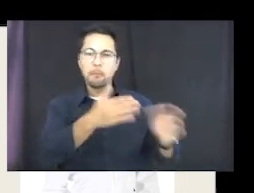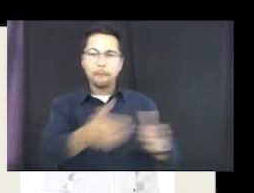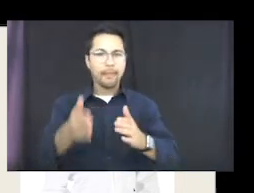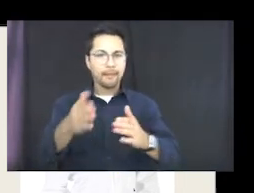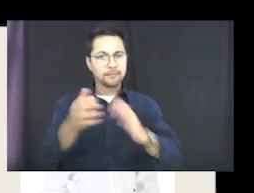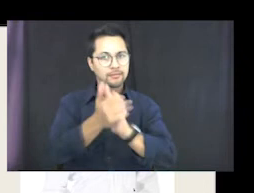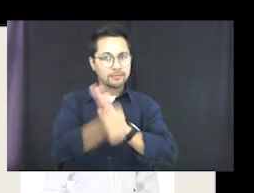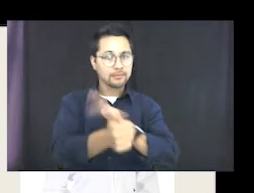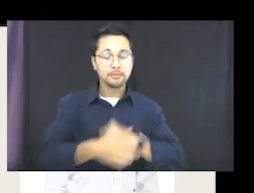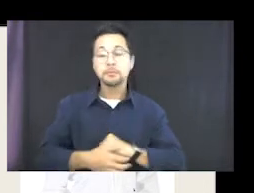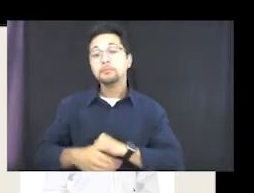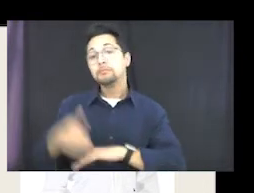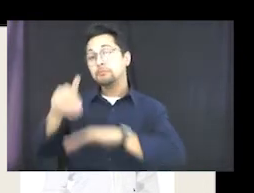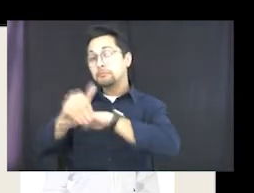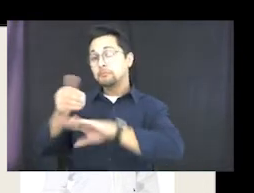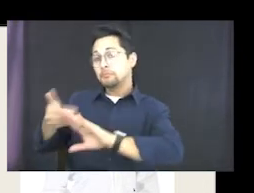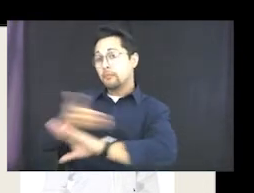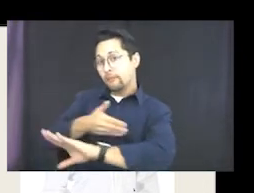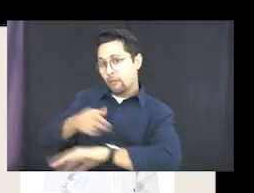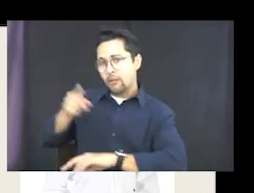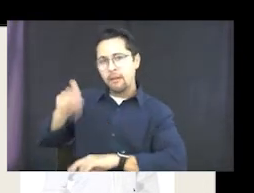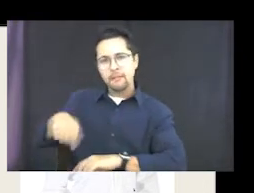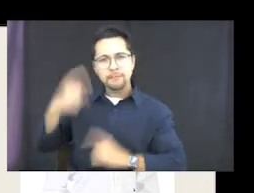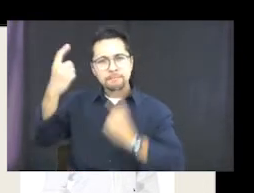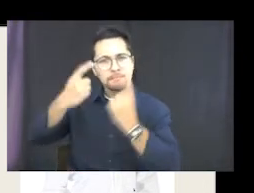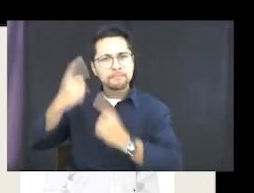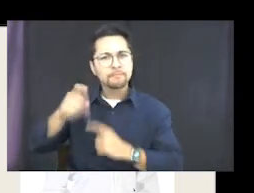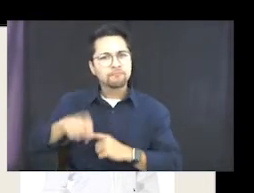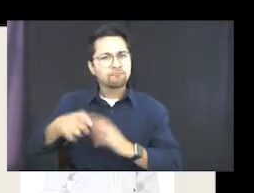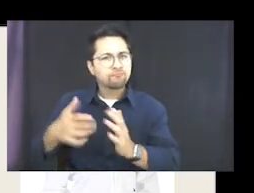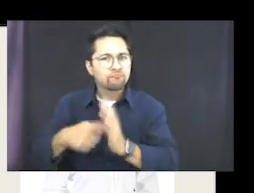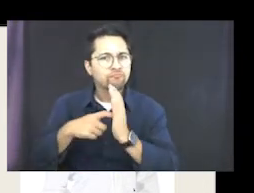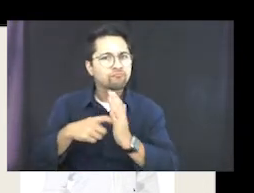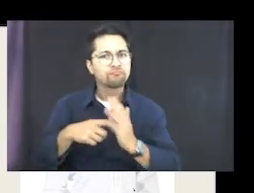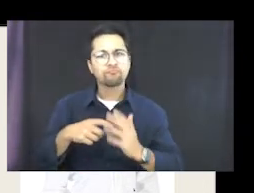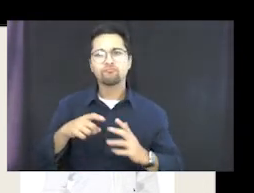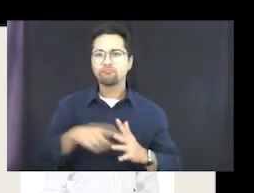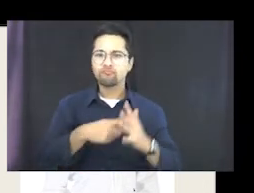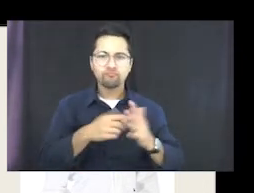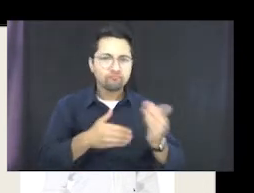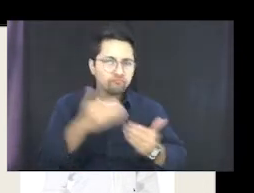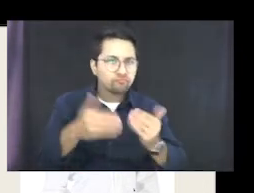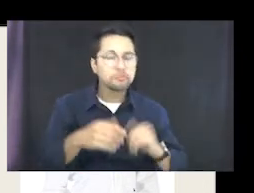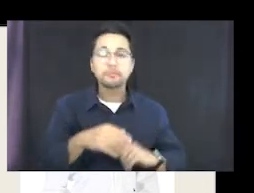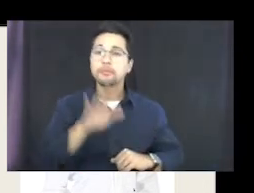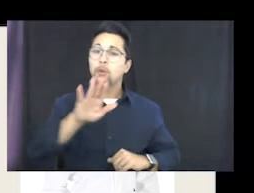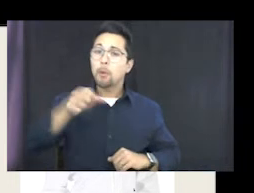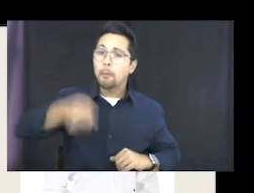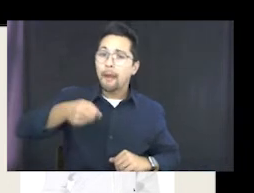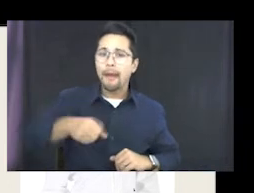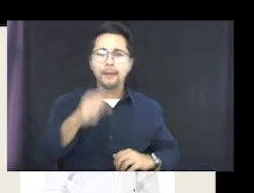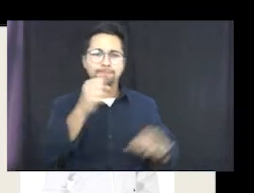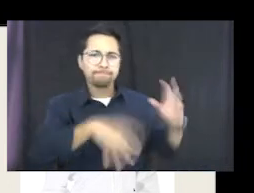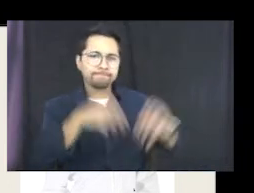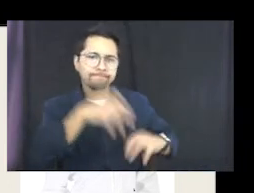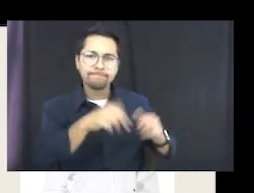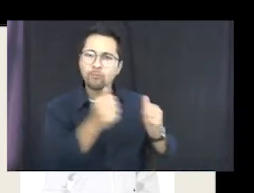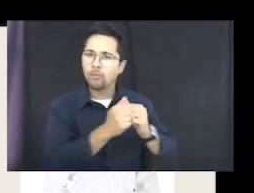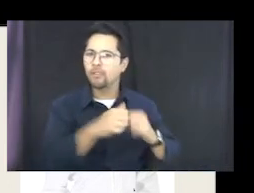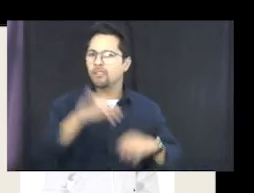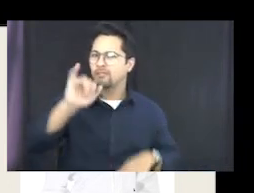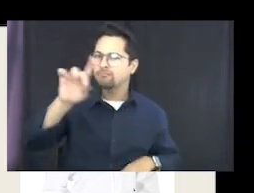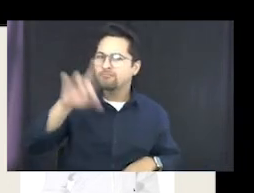night before your appointment, you think about what needs to be done and begin some of those steps. You pack your bag with anything you might need, including your